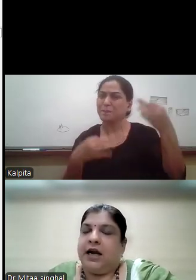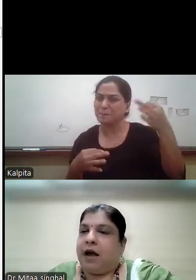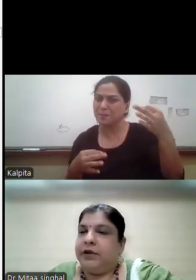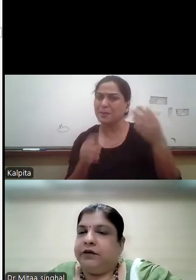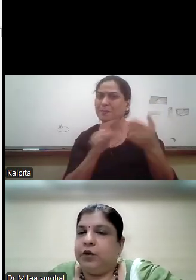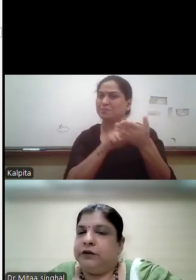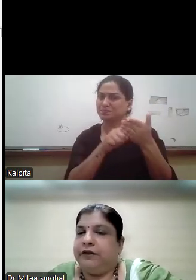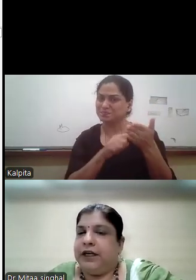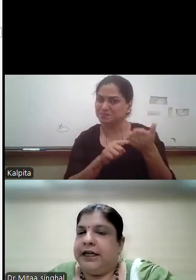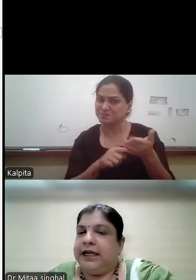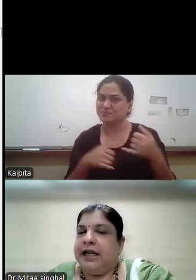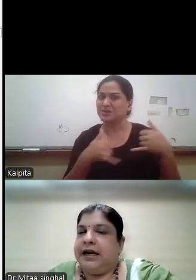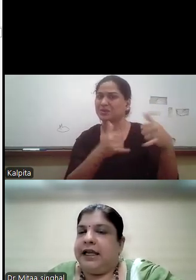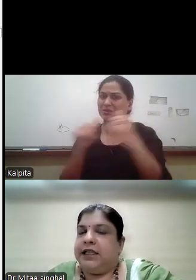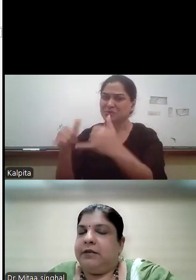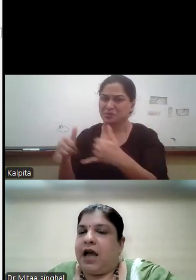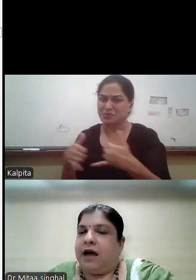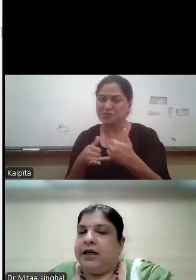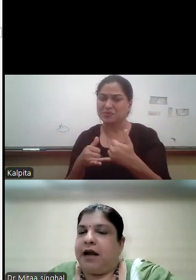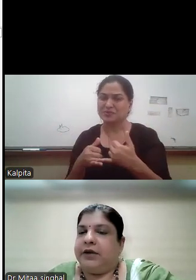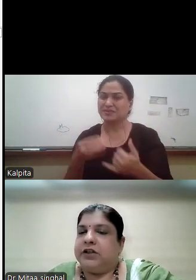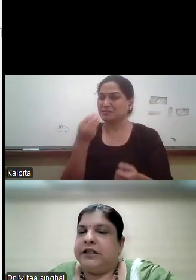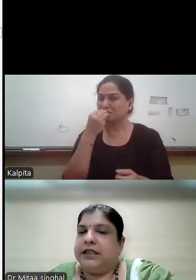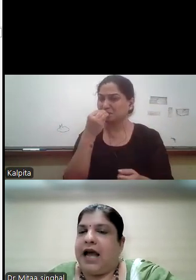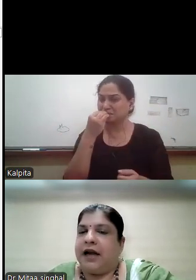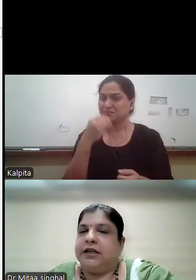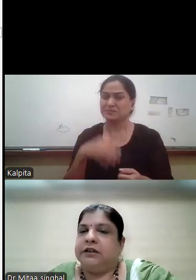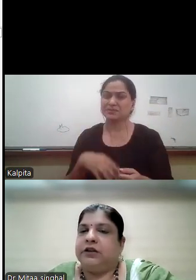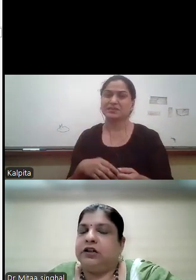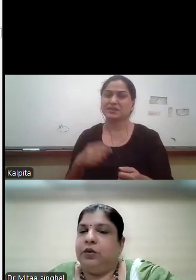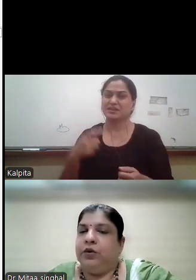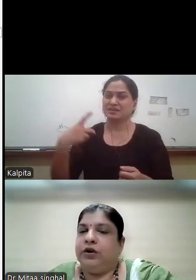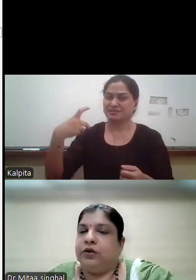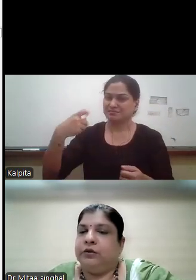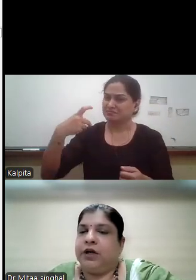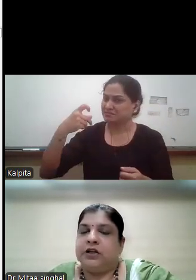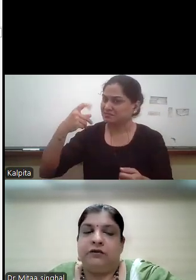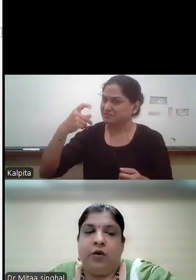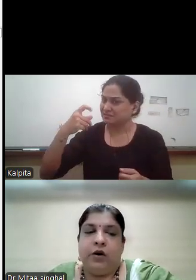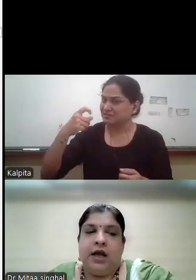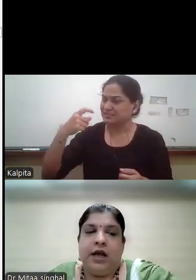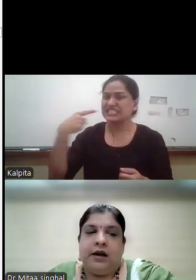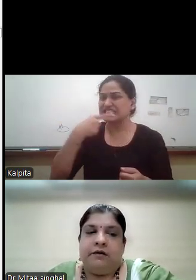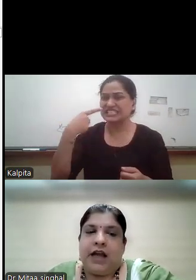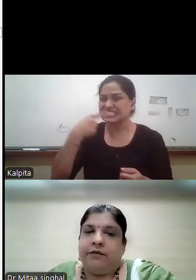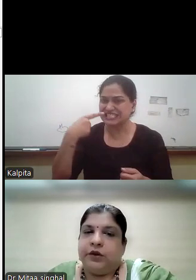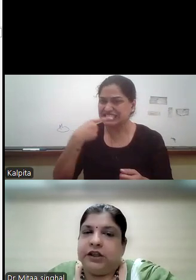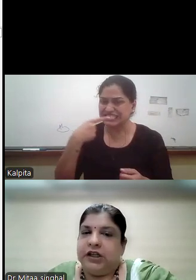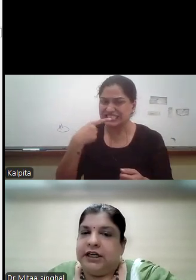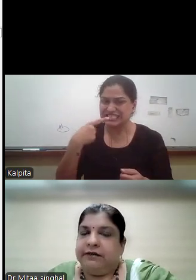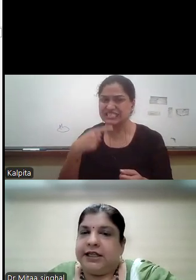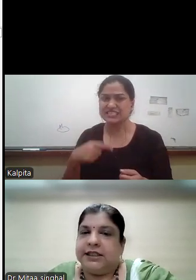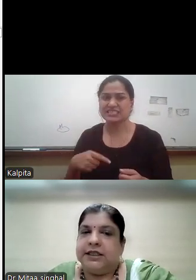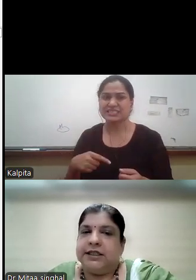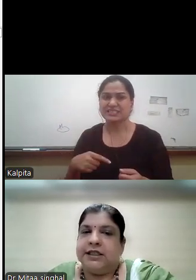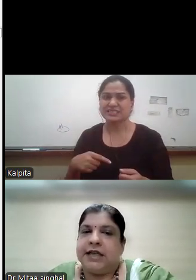tray, adaptive tools for feeding. Like they may have adaptations in the handles of the spoon, toothbrush, fork. We have